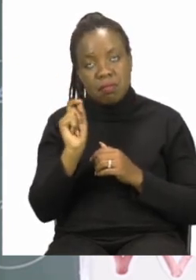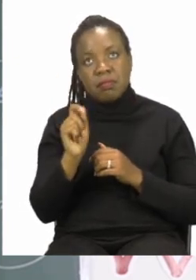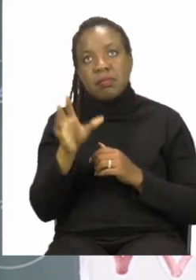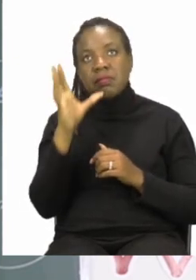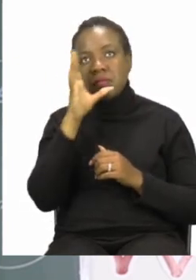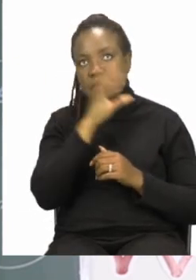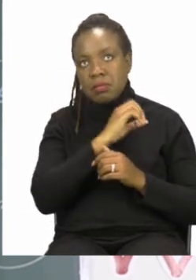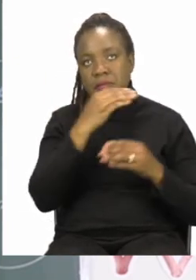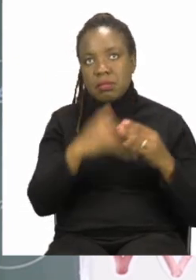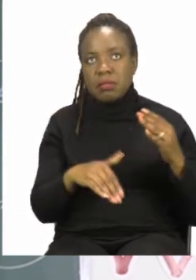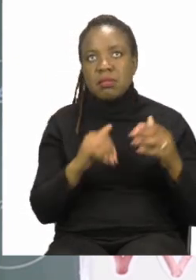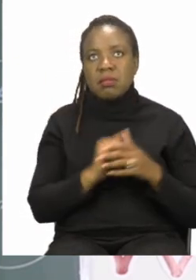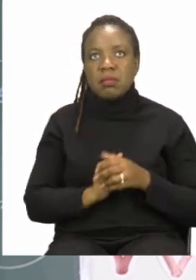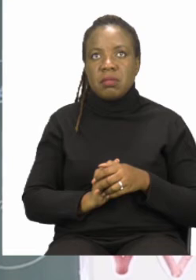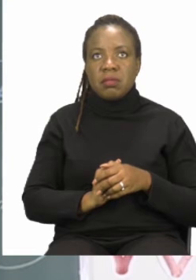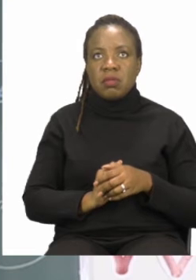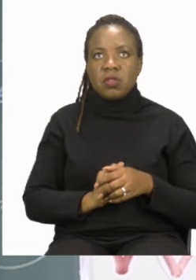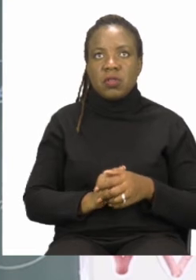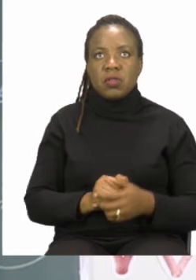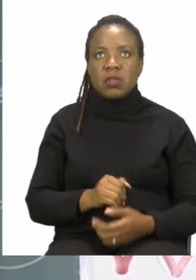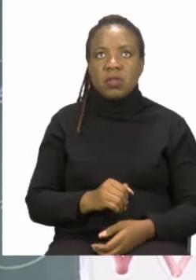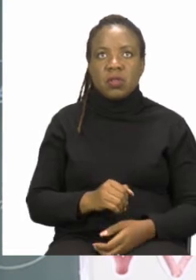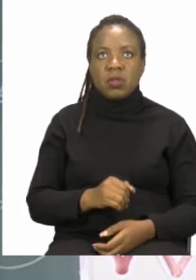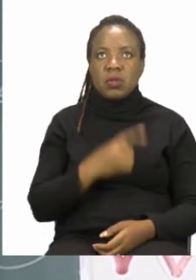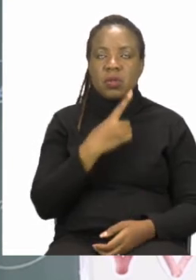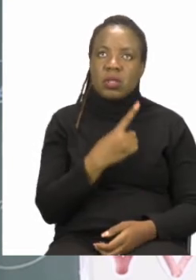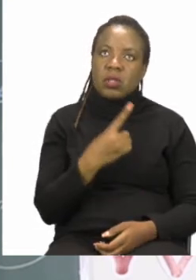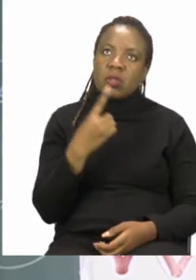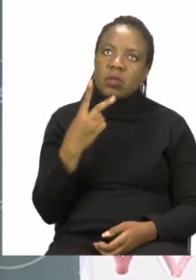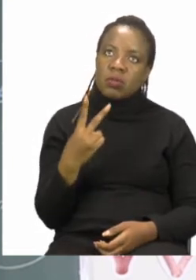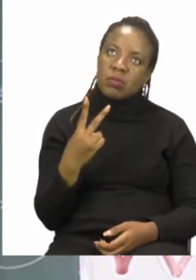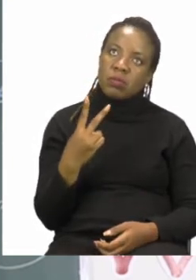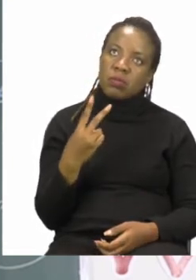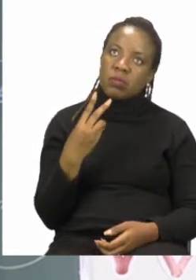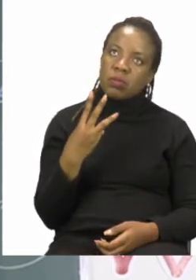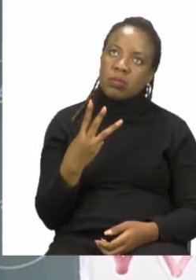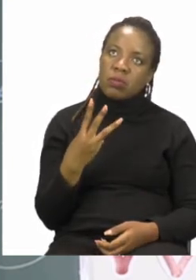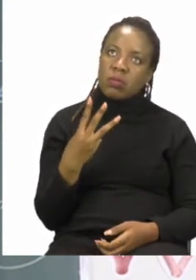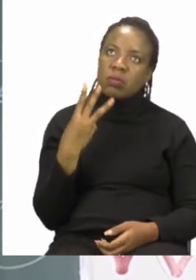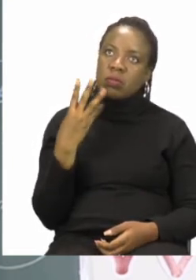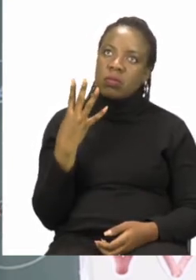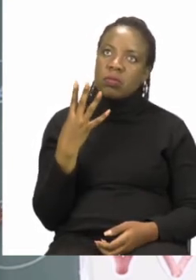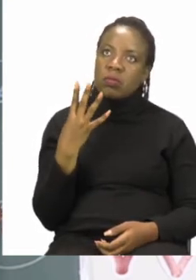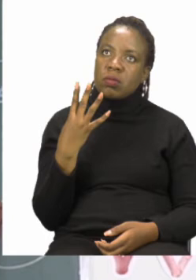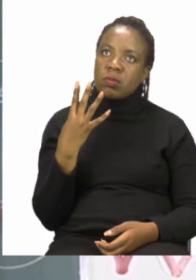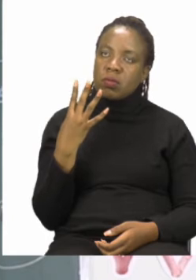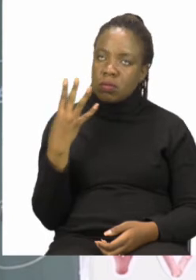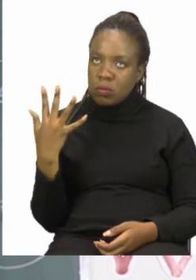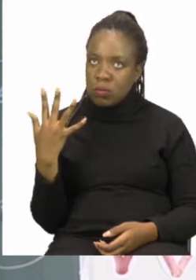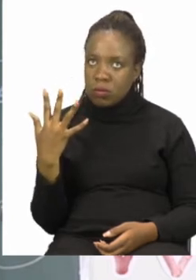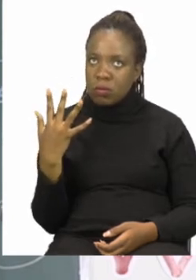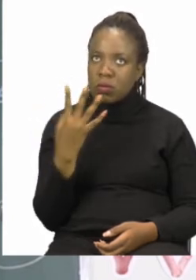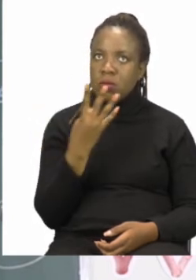to first share equally. 1, 2, 3, 4,